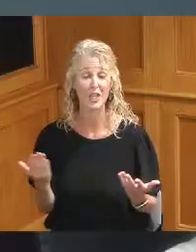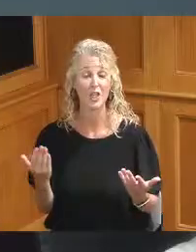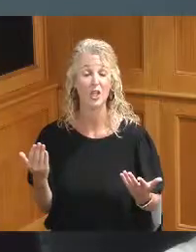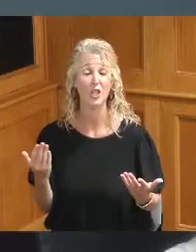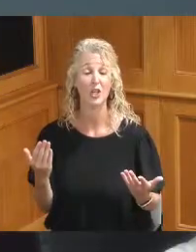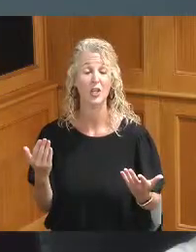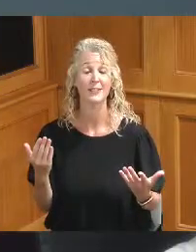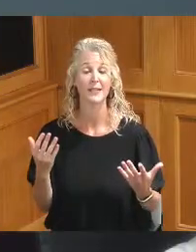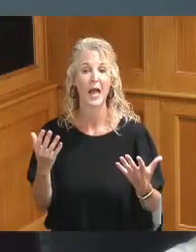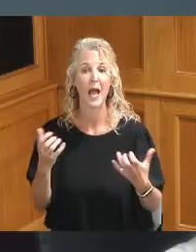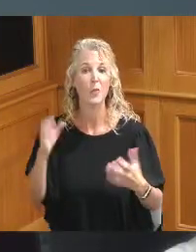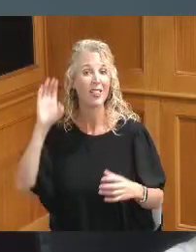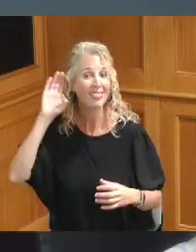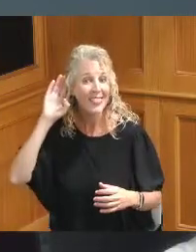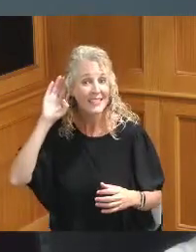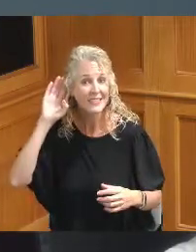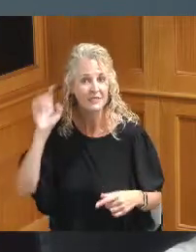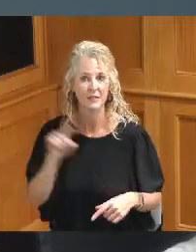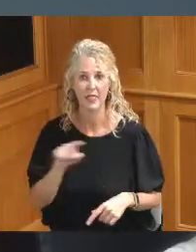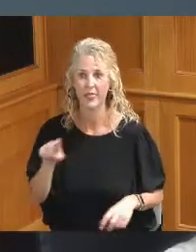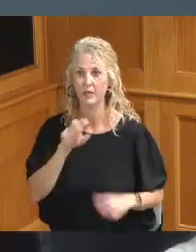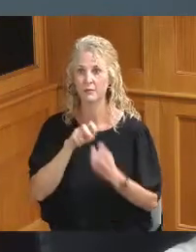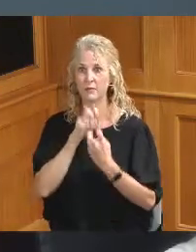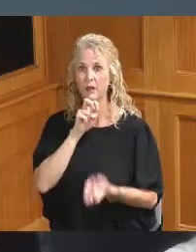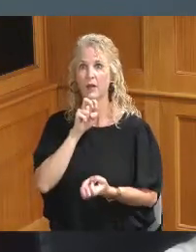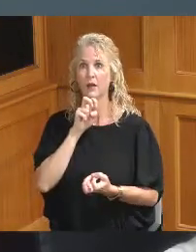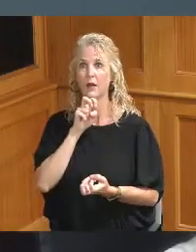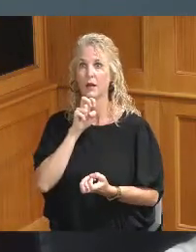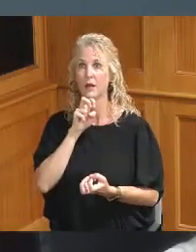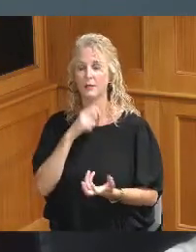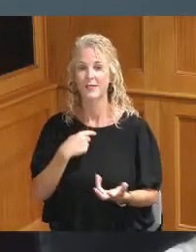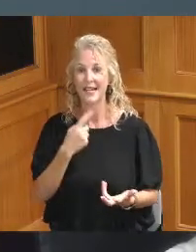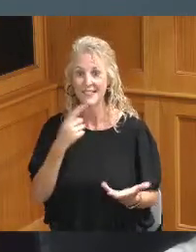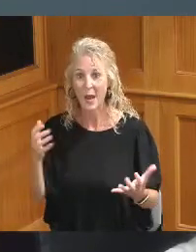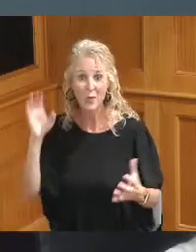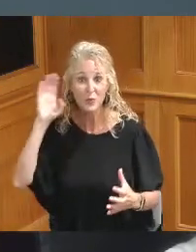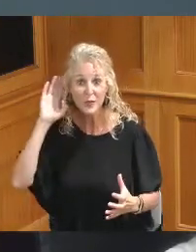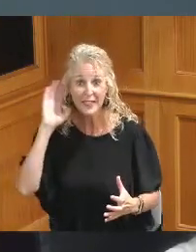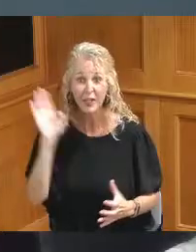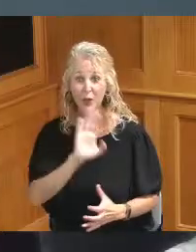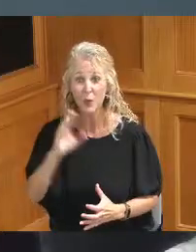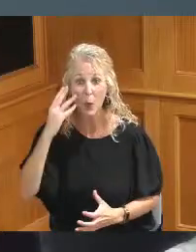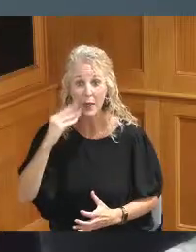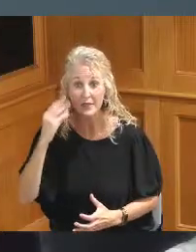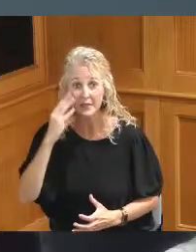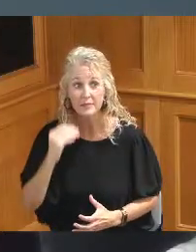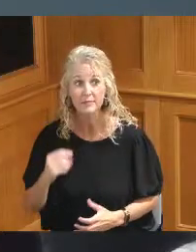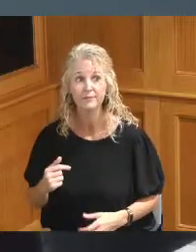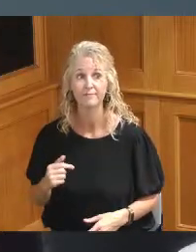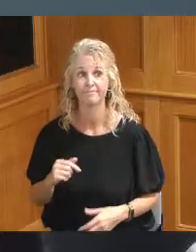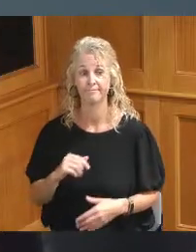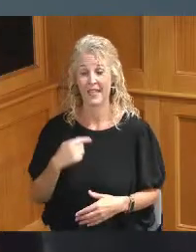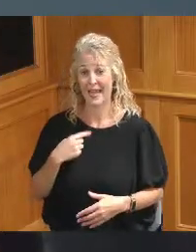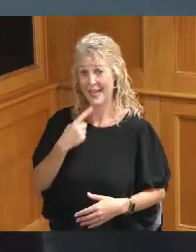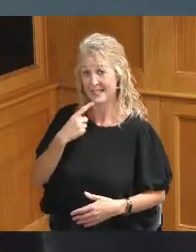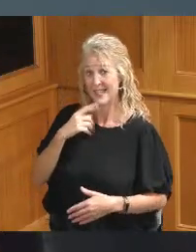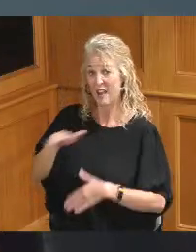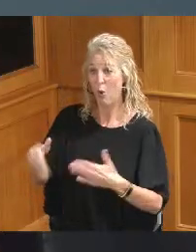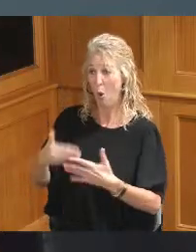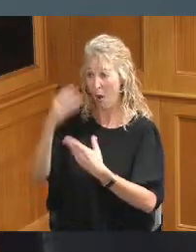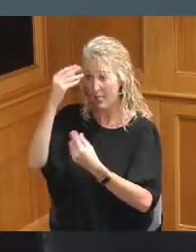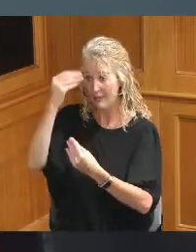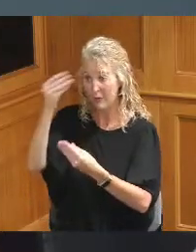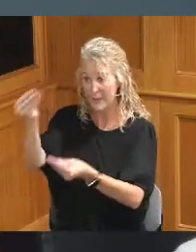to talk to me. They couldn't believe it, and what I will say, I'm gonna pass the information on. I